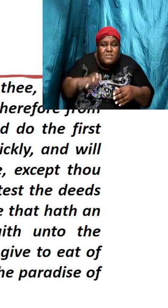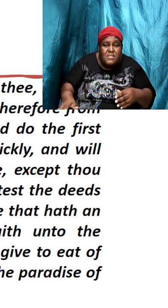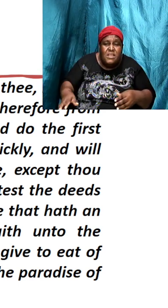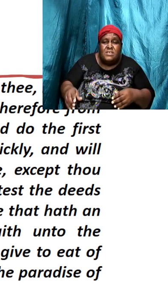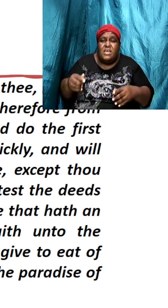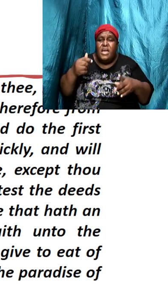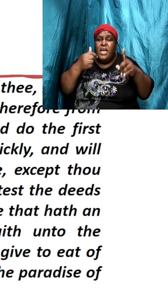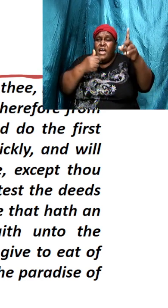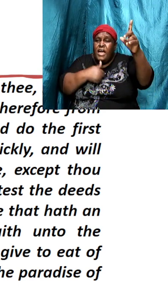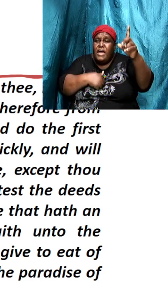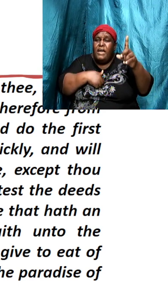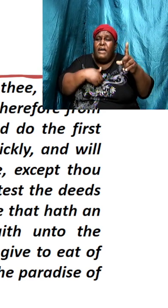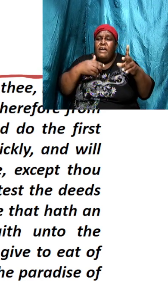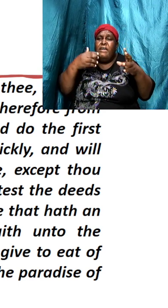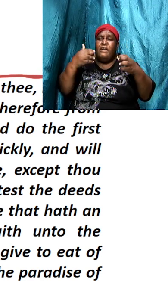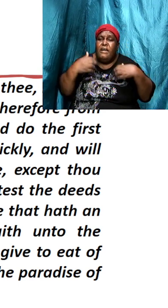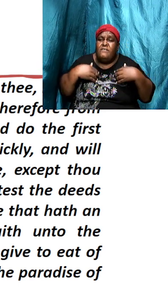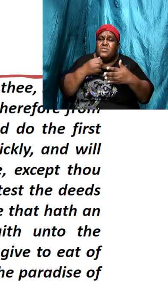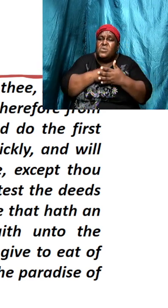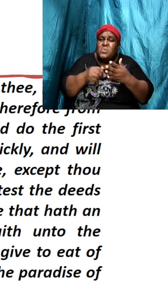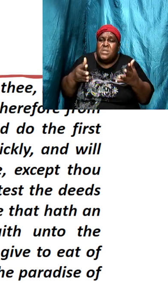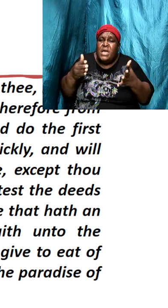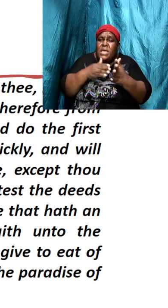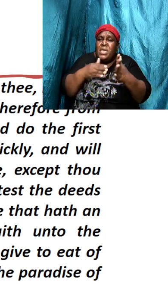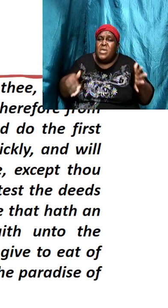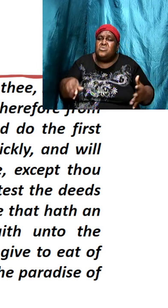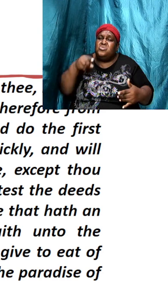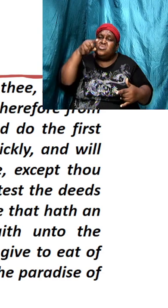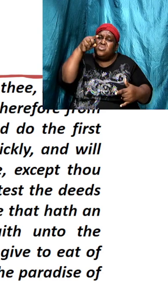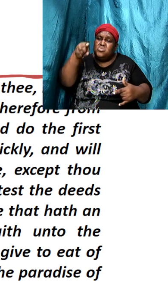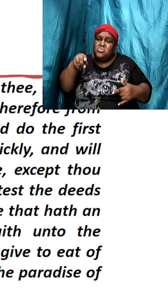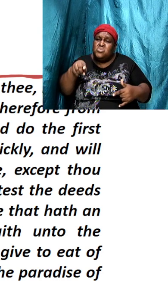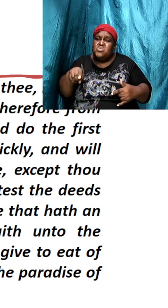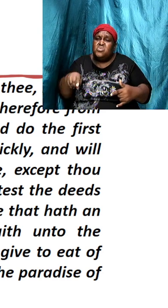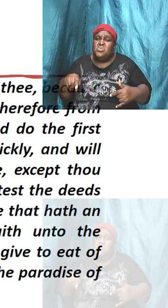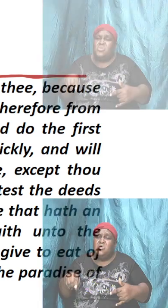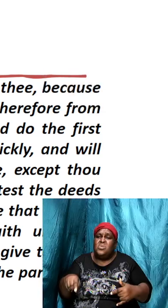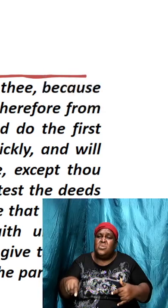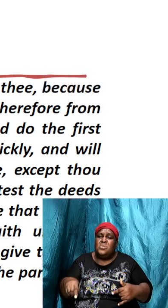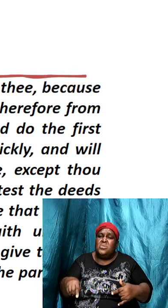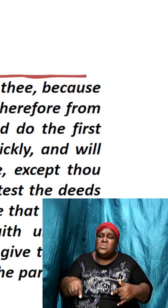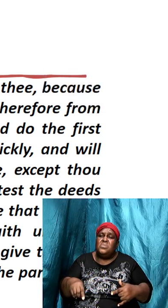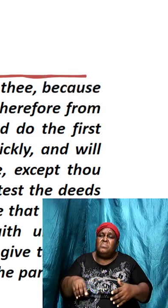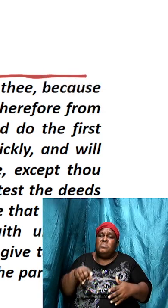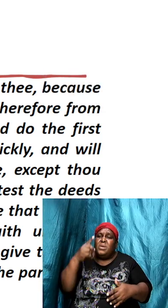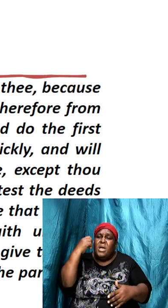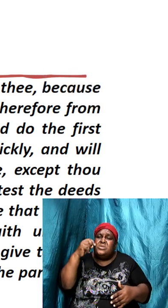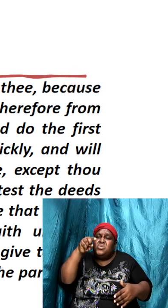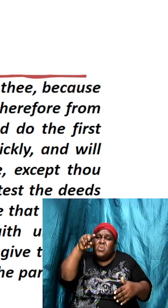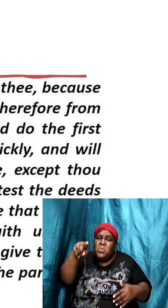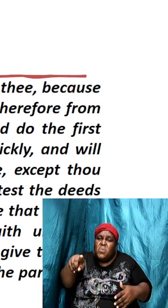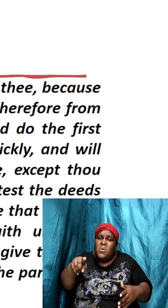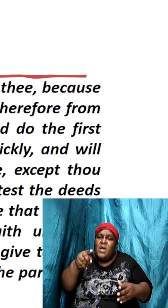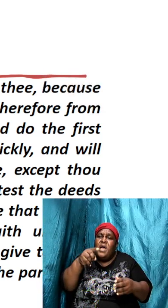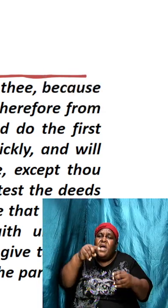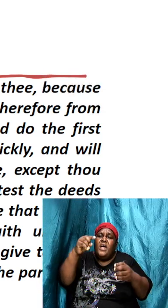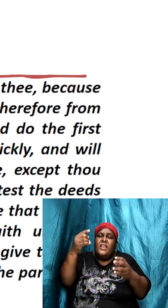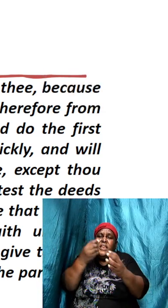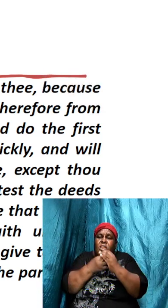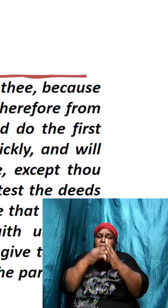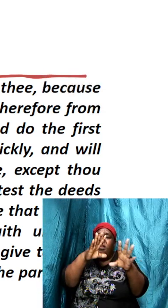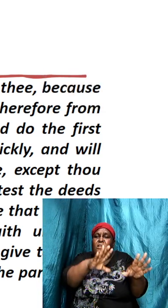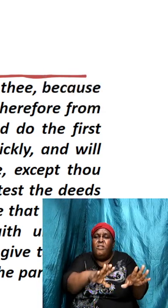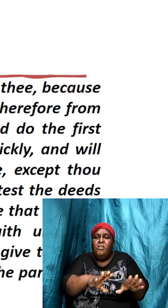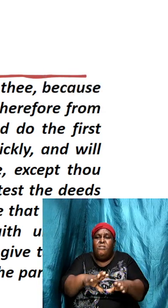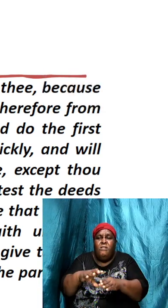said I have somewhat against thee nevertheless I have something against you because you have left